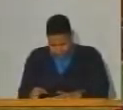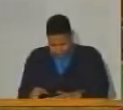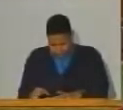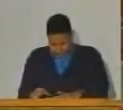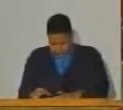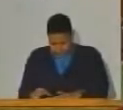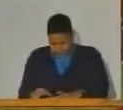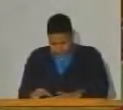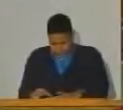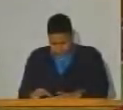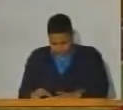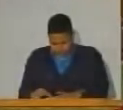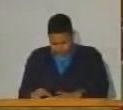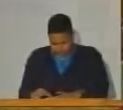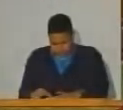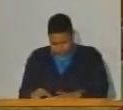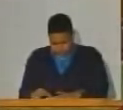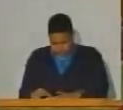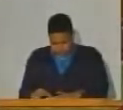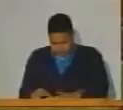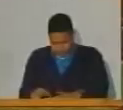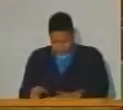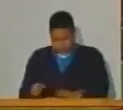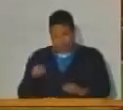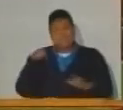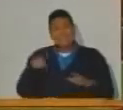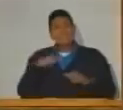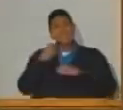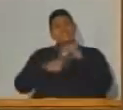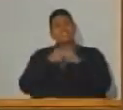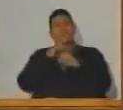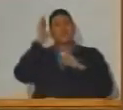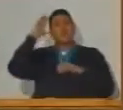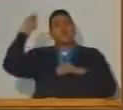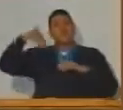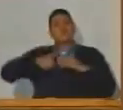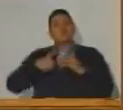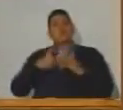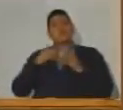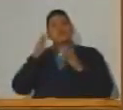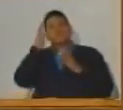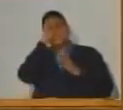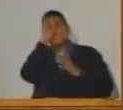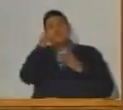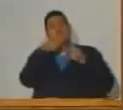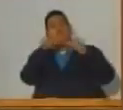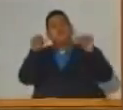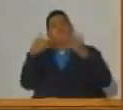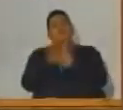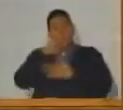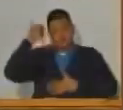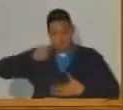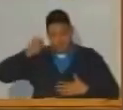This year, there will be the introduction of direct deposits for new pensioners.